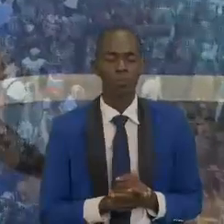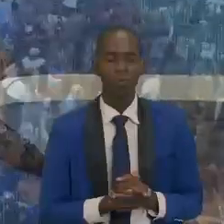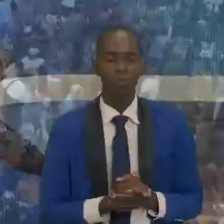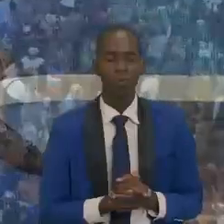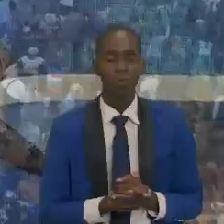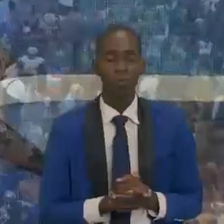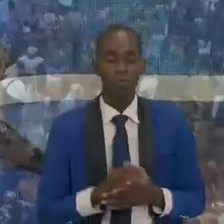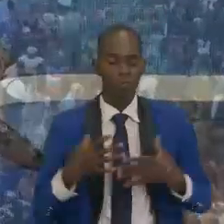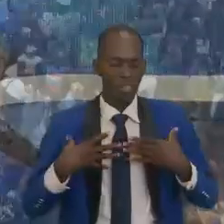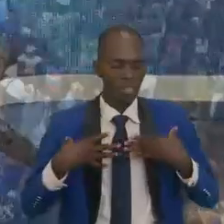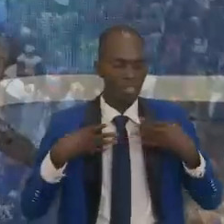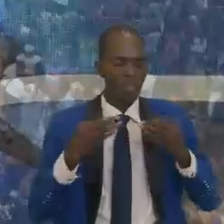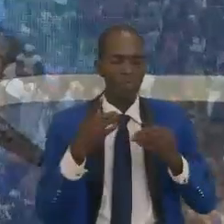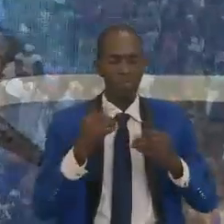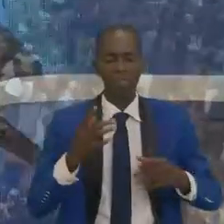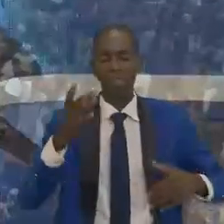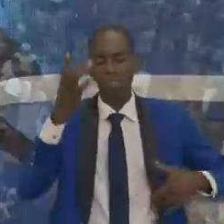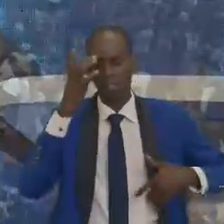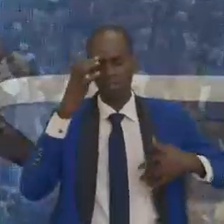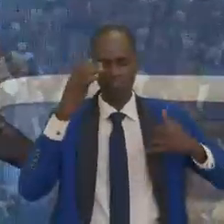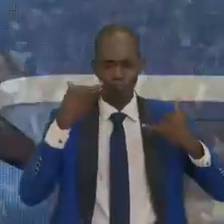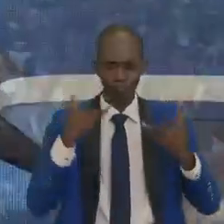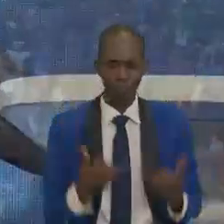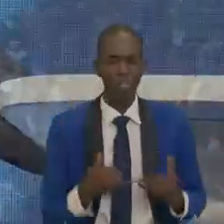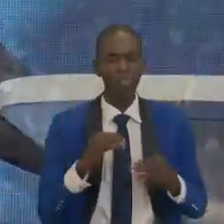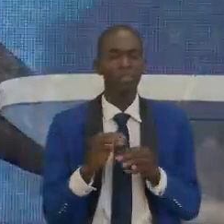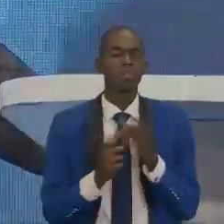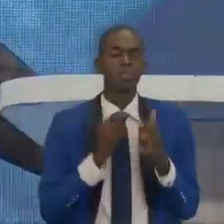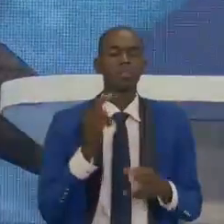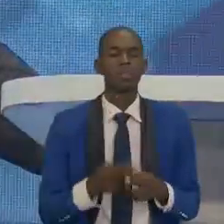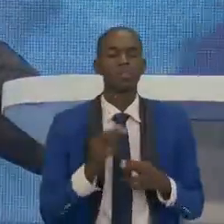Heal the sick right now.